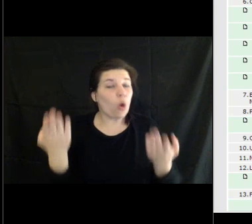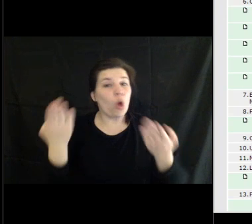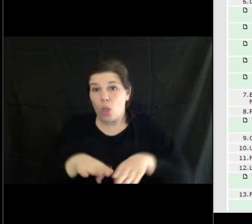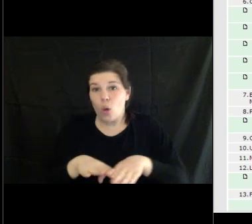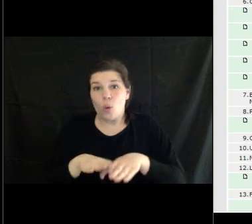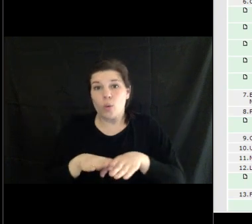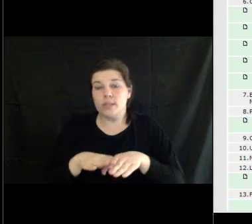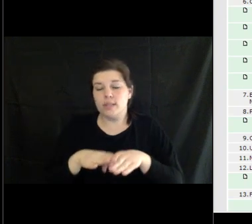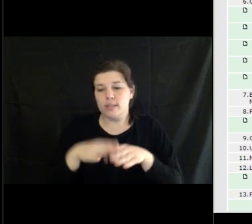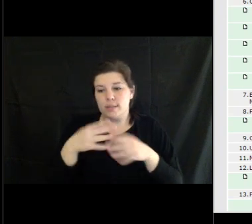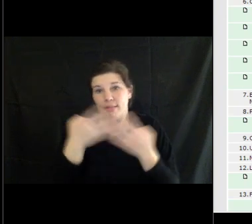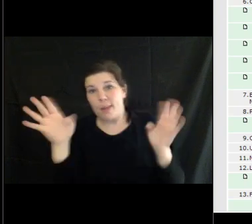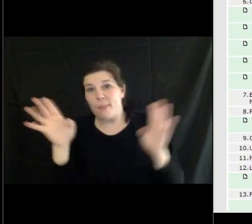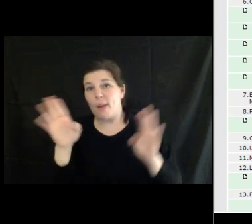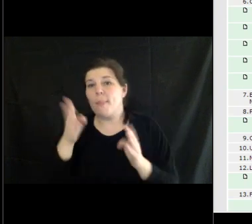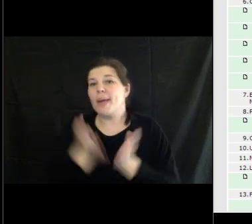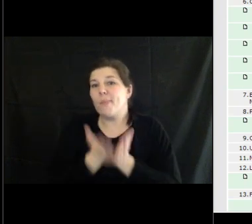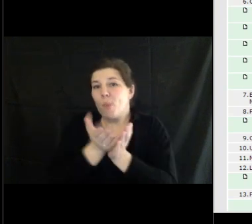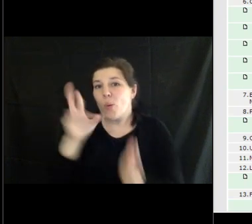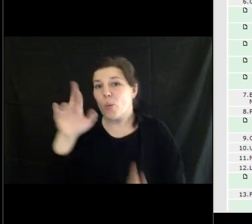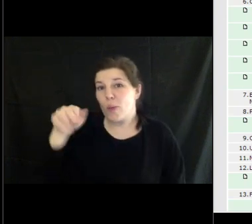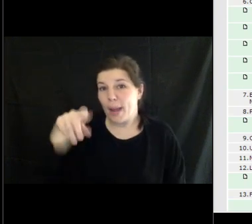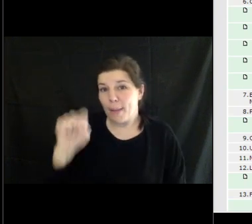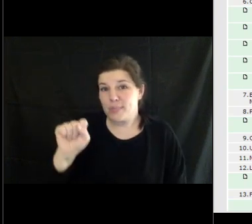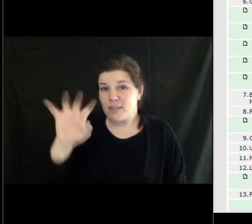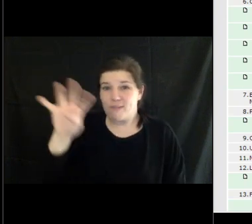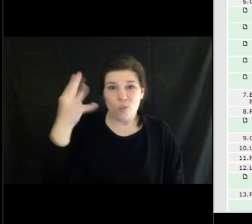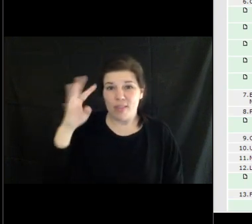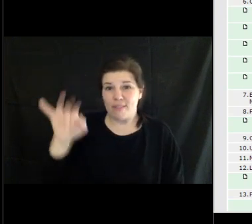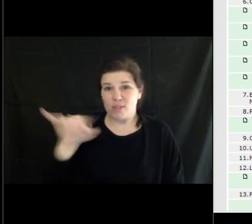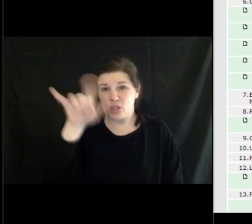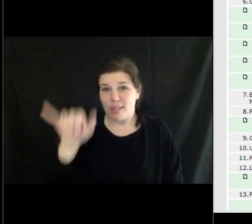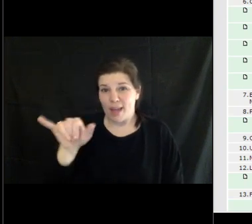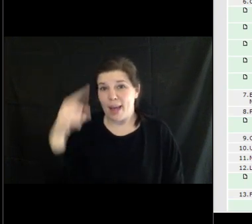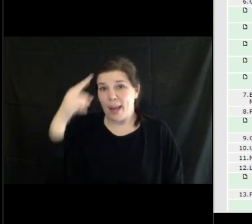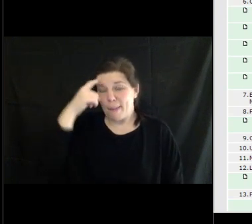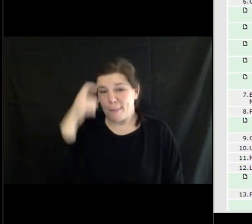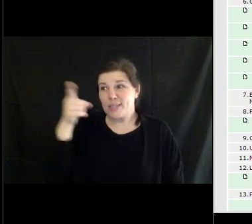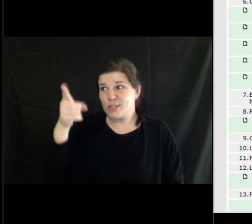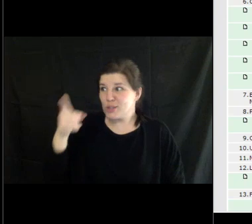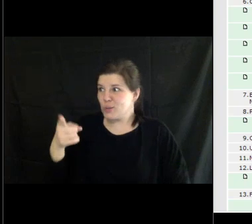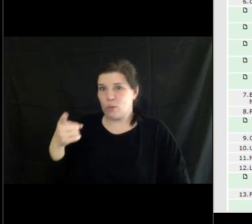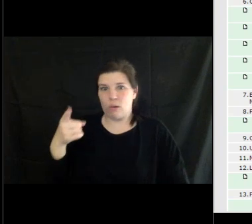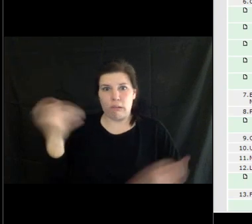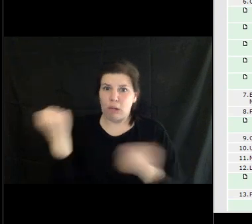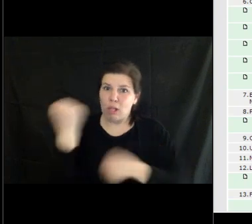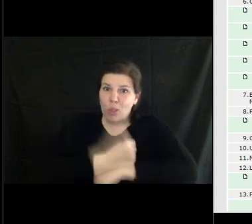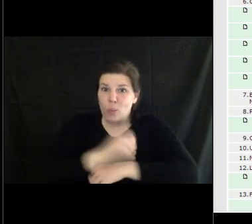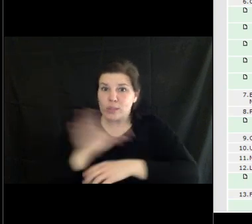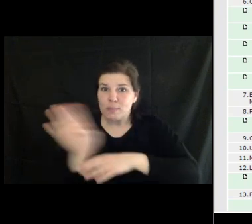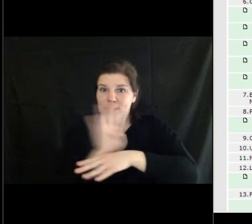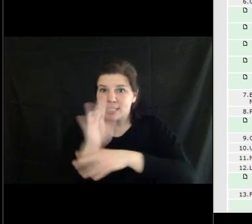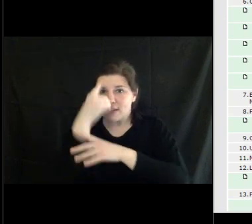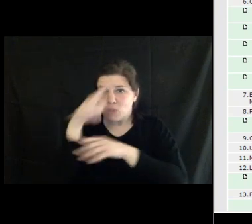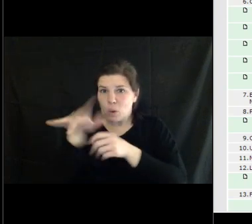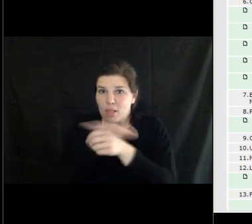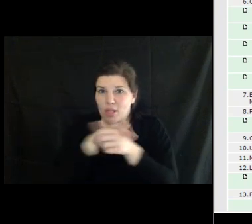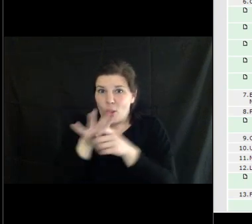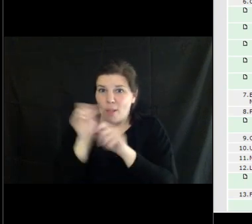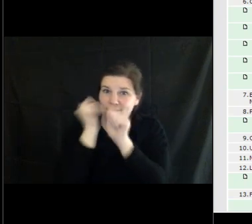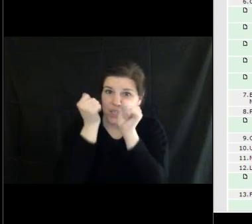July. Because last year when you did that, you literally put half the commercial fishermen out of business locally. That's a little bit of